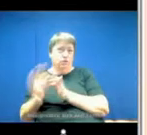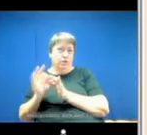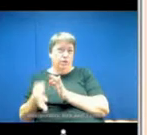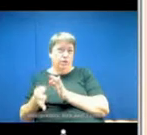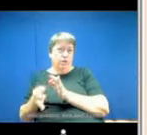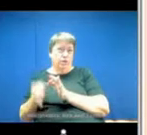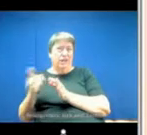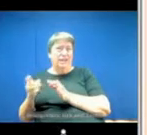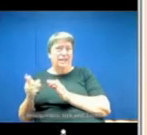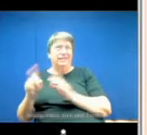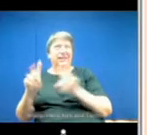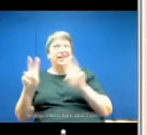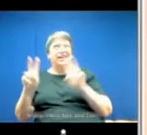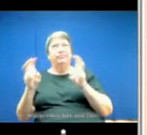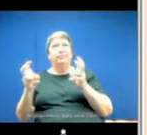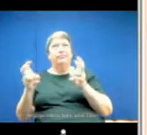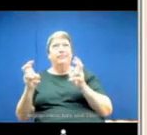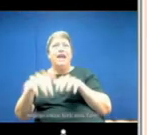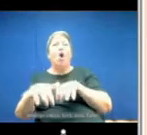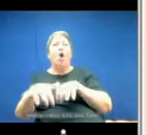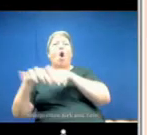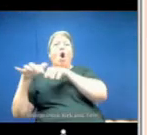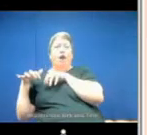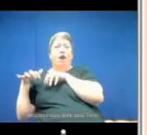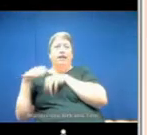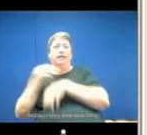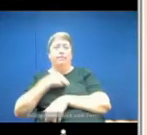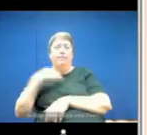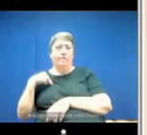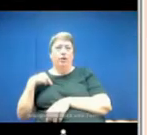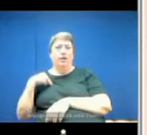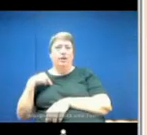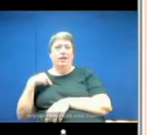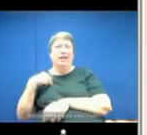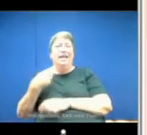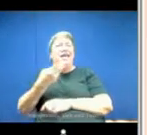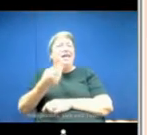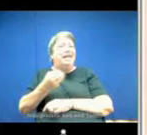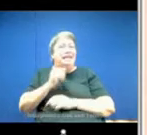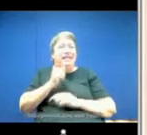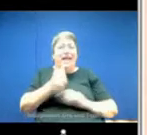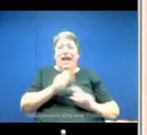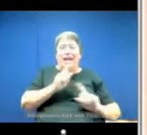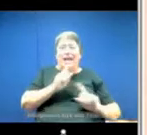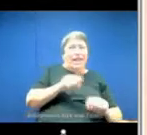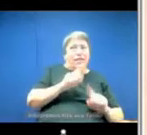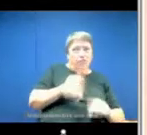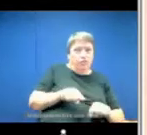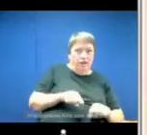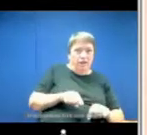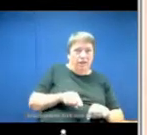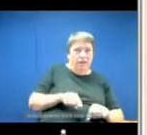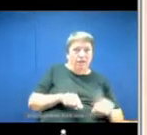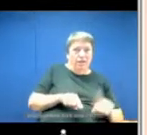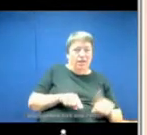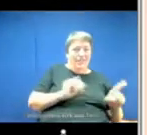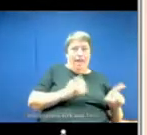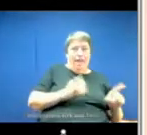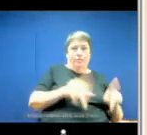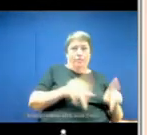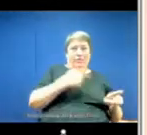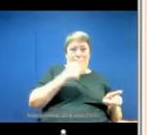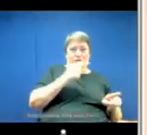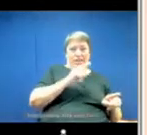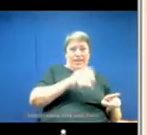term. Right. Not the reporter is not receiving the interpretation in order to create